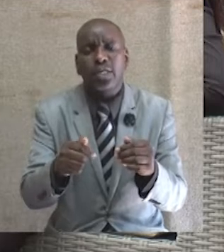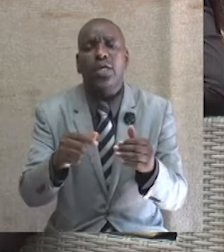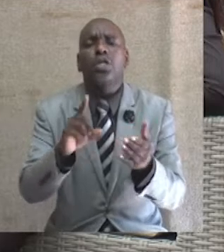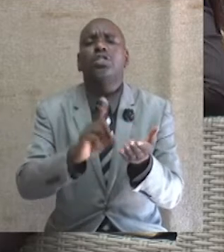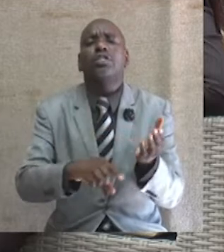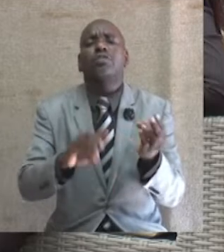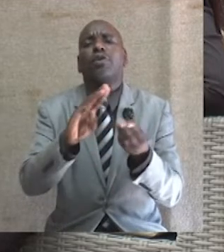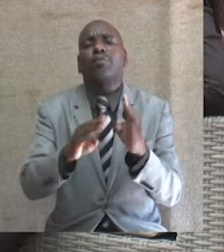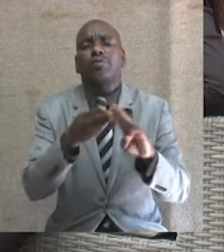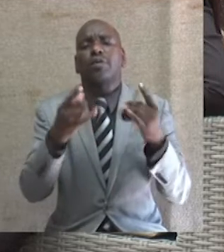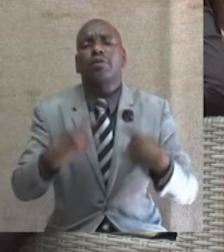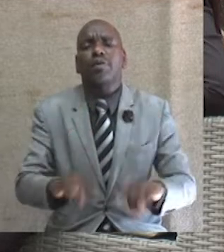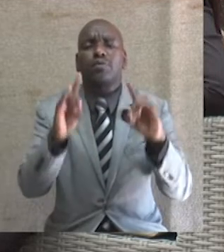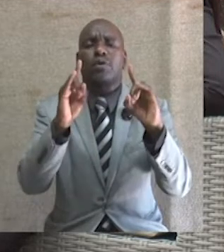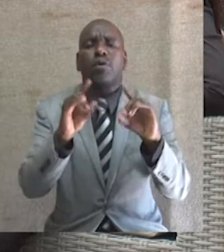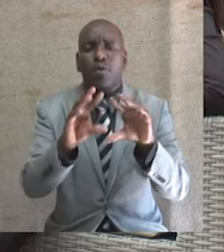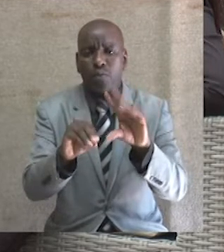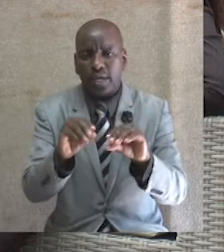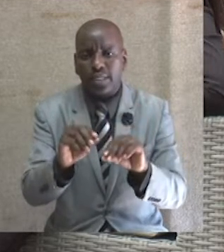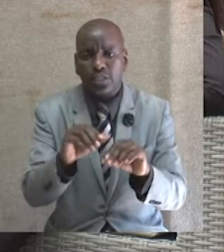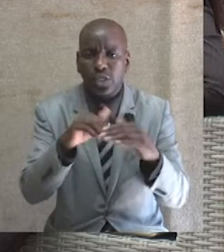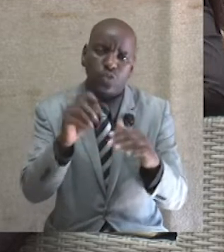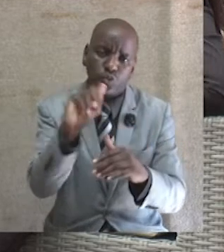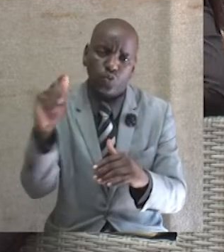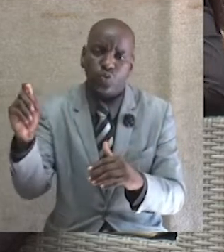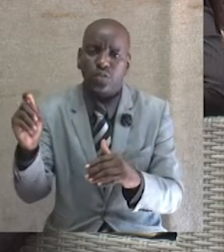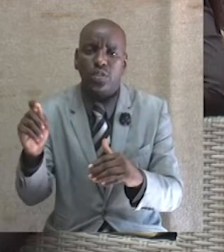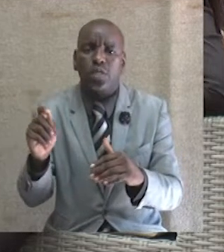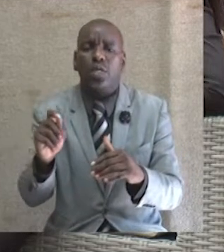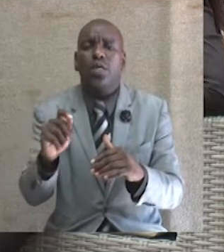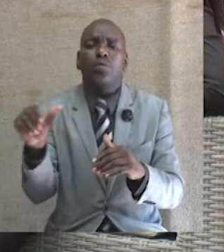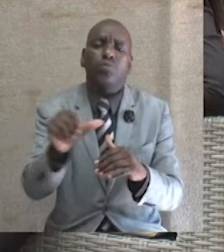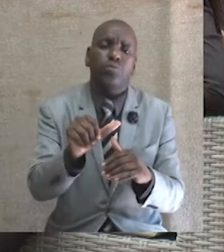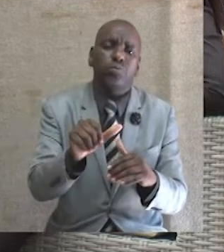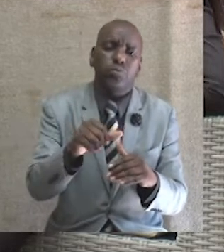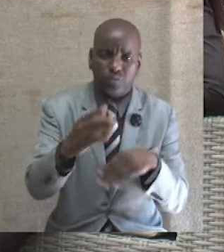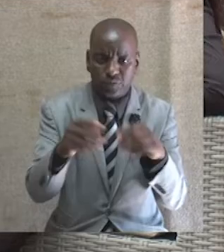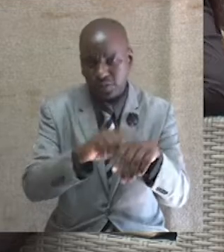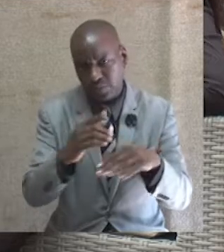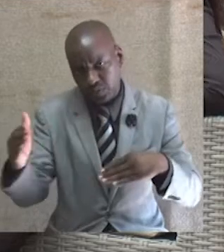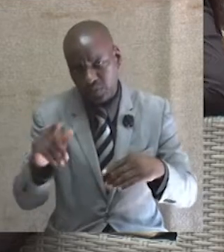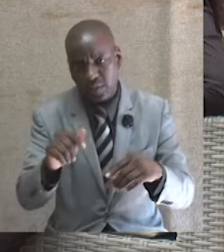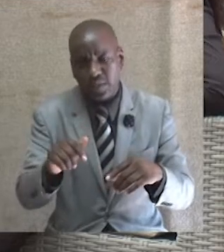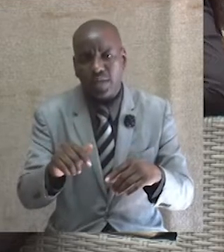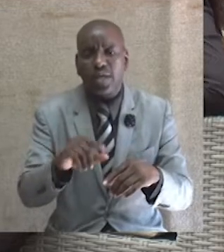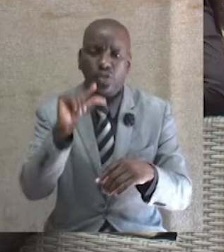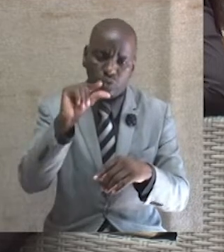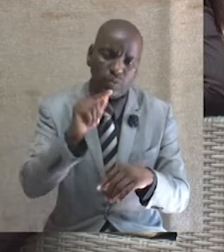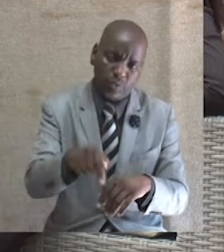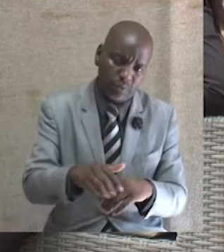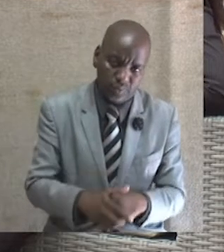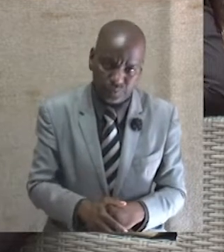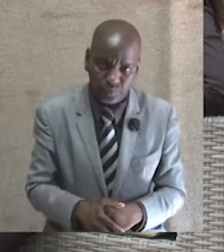of sexual reproductive health personnel in schools will shorten the referral